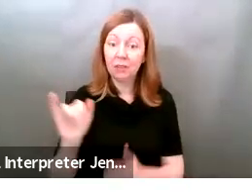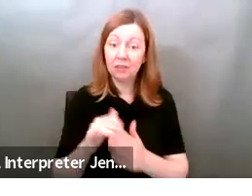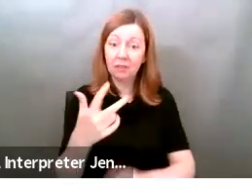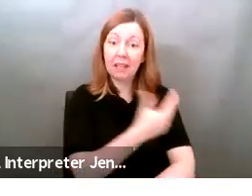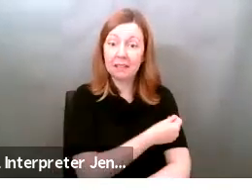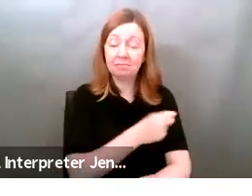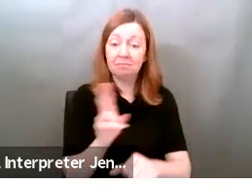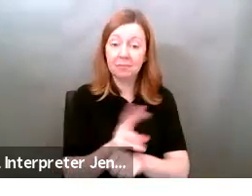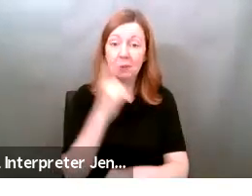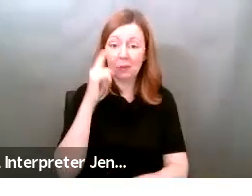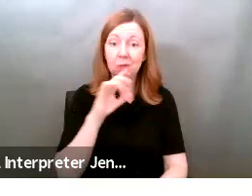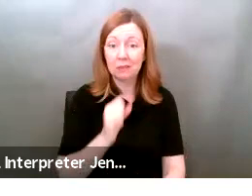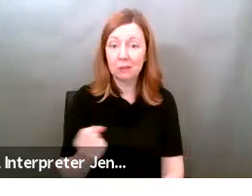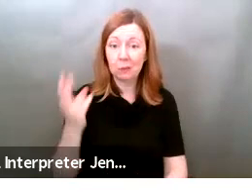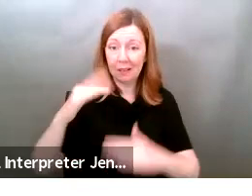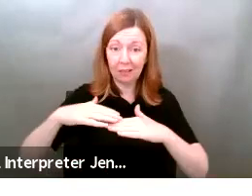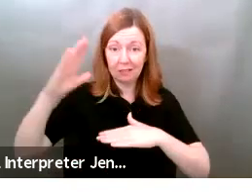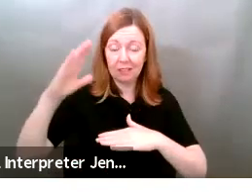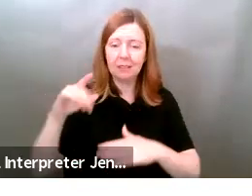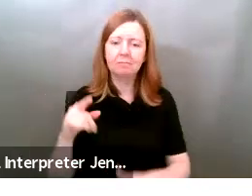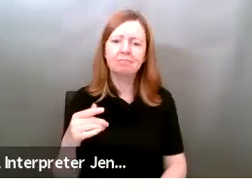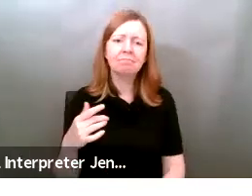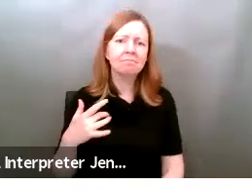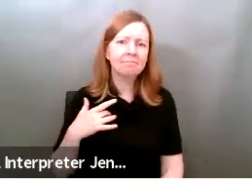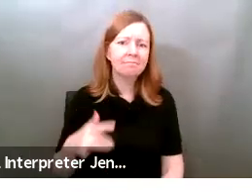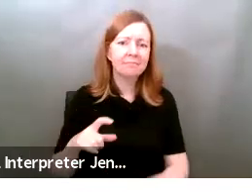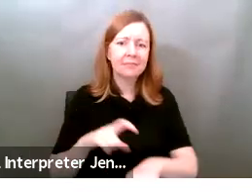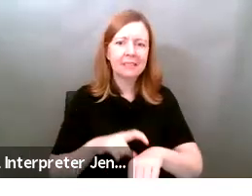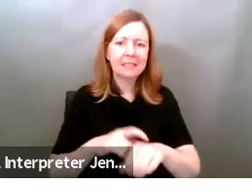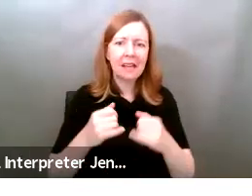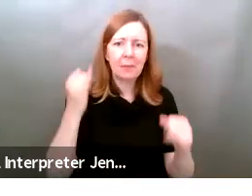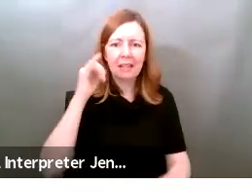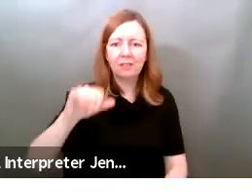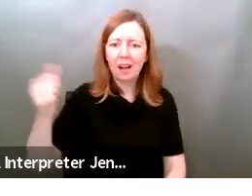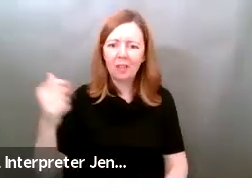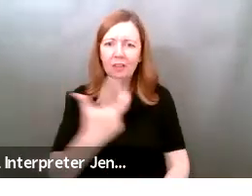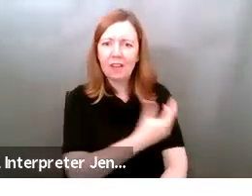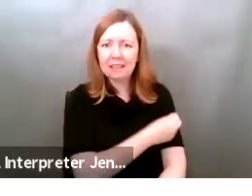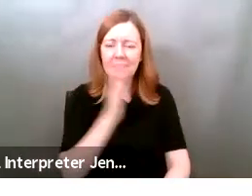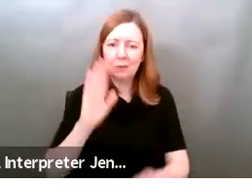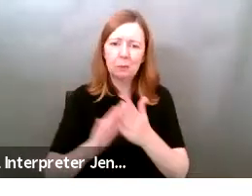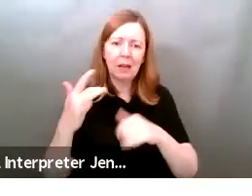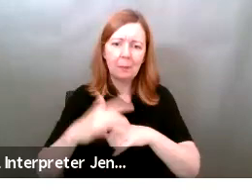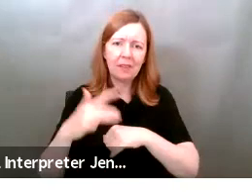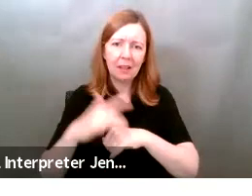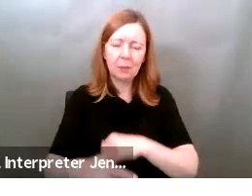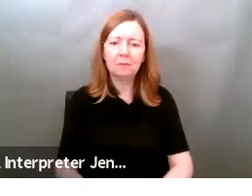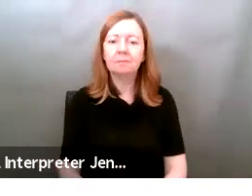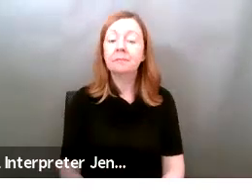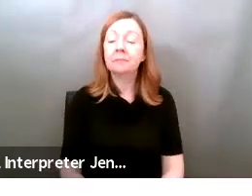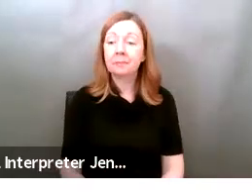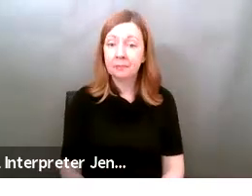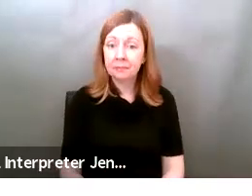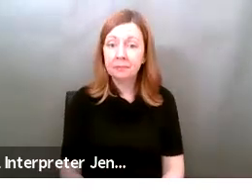for use with those over 12. And then do you have any sense of the timeline for if the other vaccines will also be? I believe